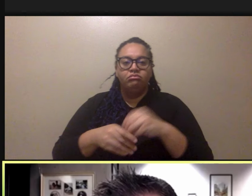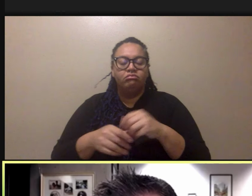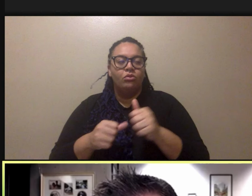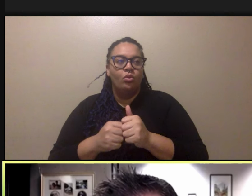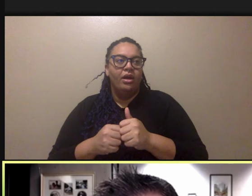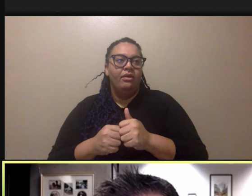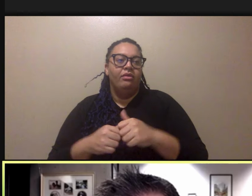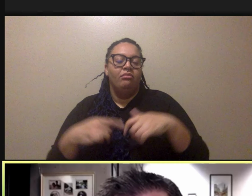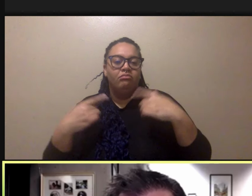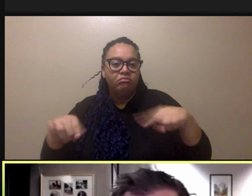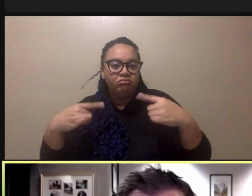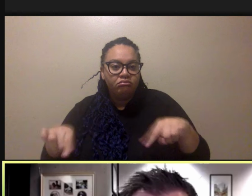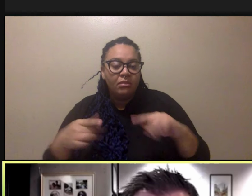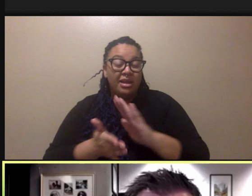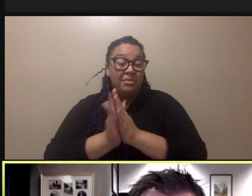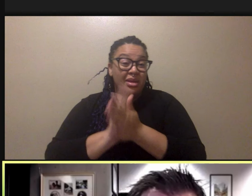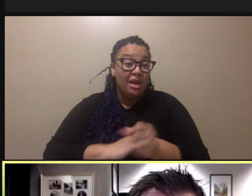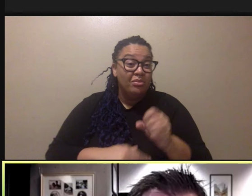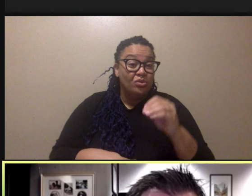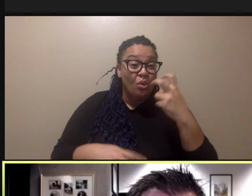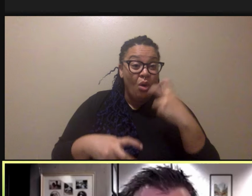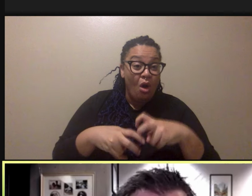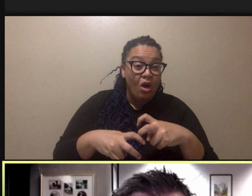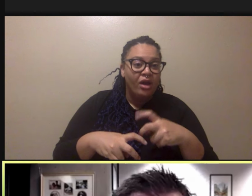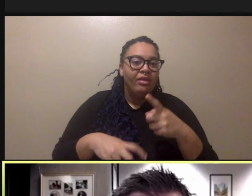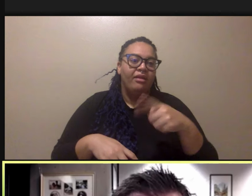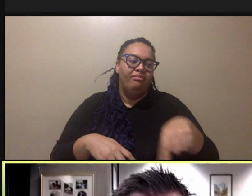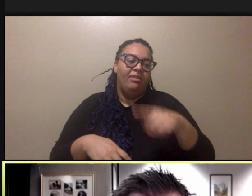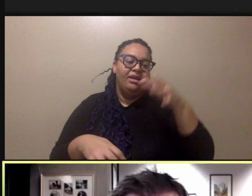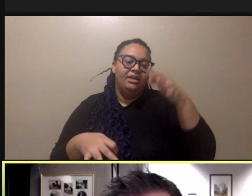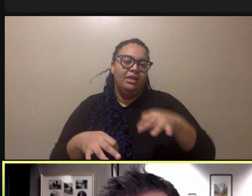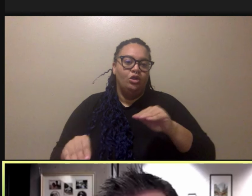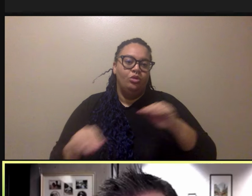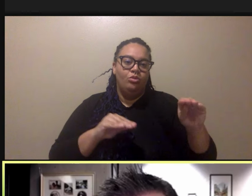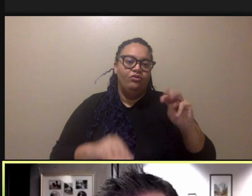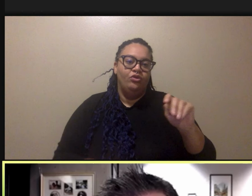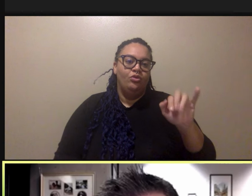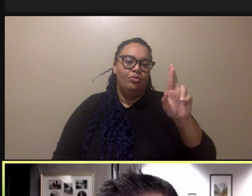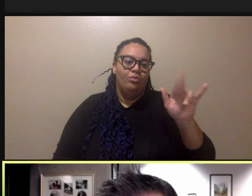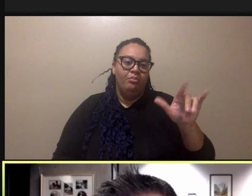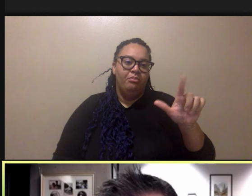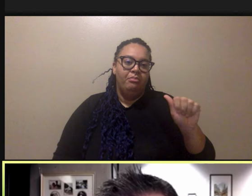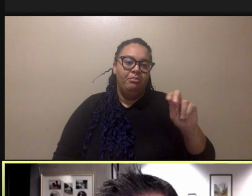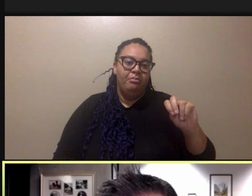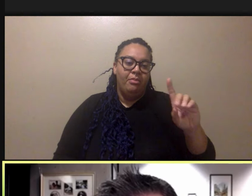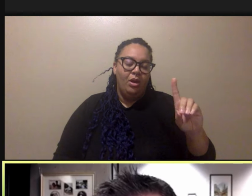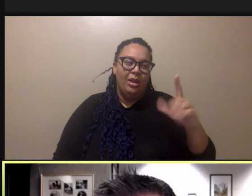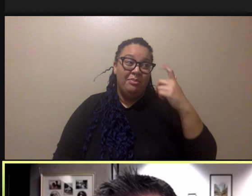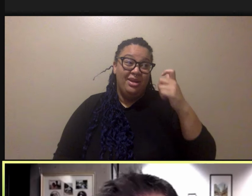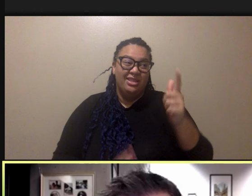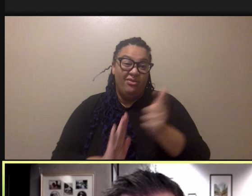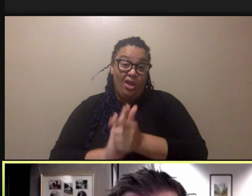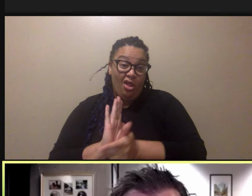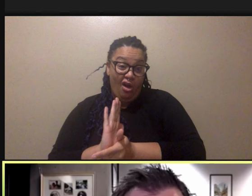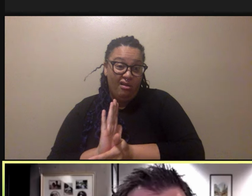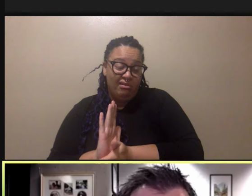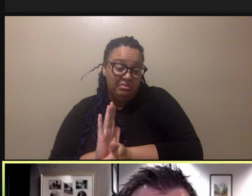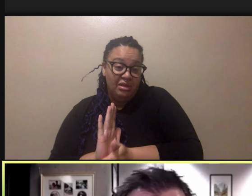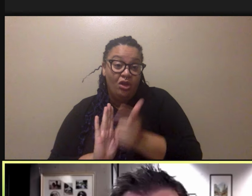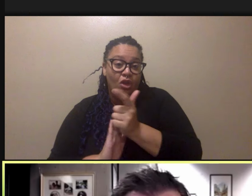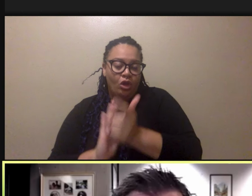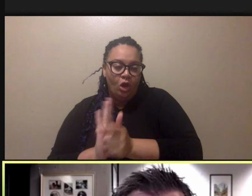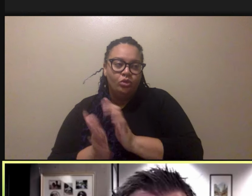Virginia government, and it became so difficult that they decided to move to Maryland as a result of the law, because the laws were getting just